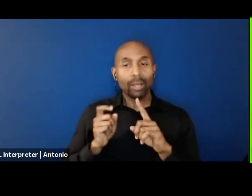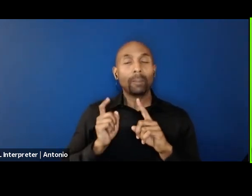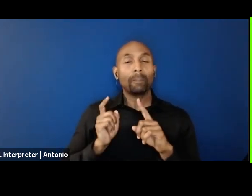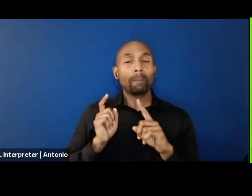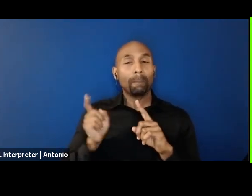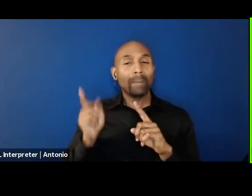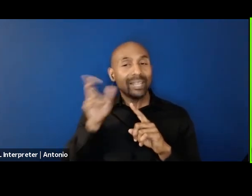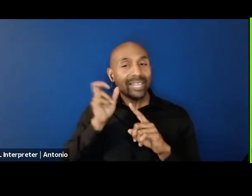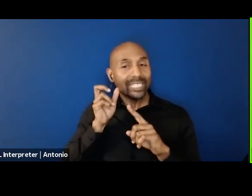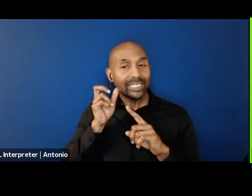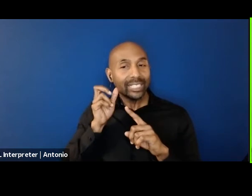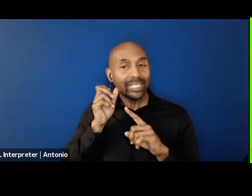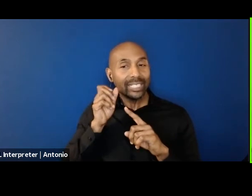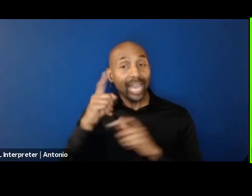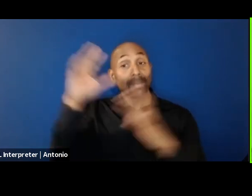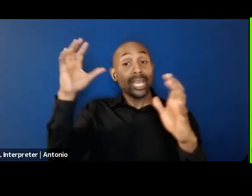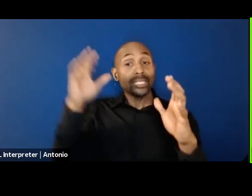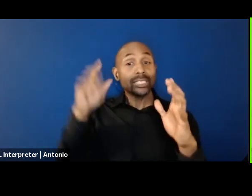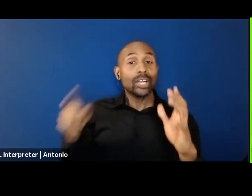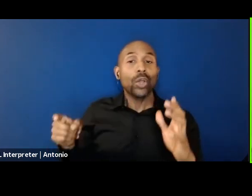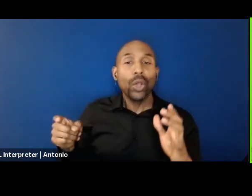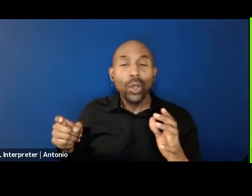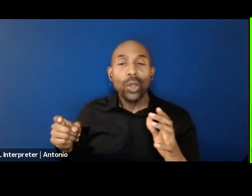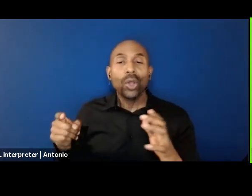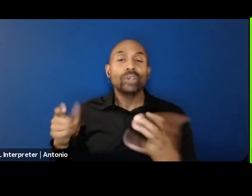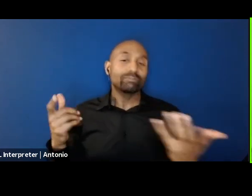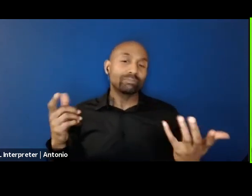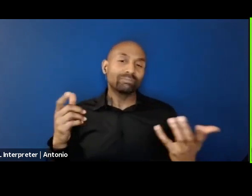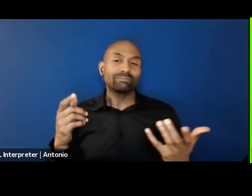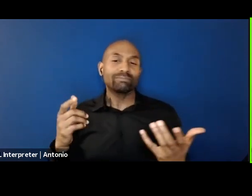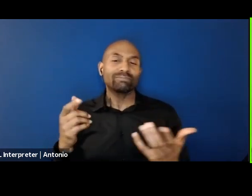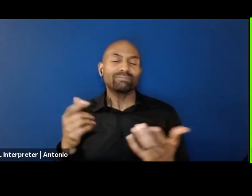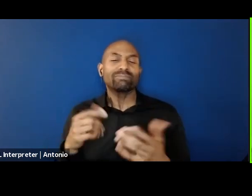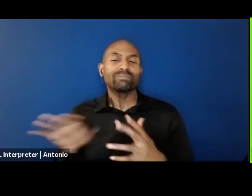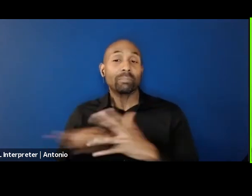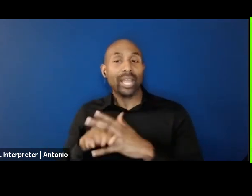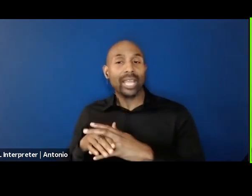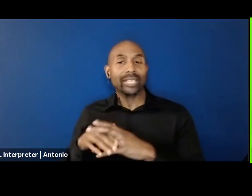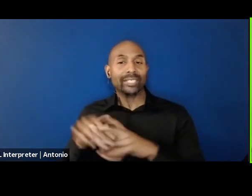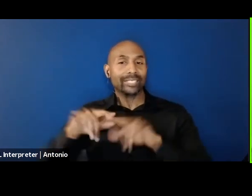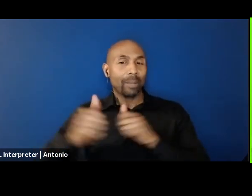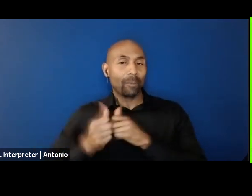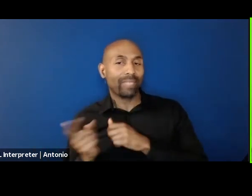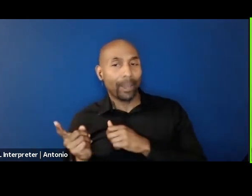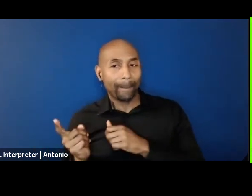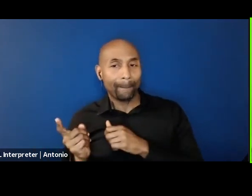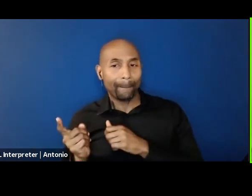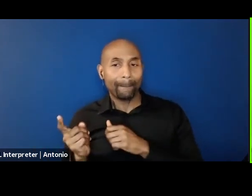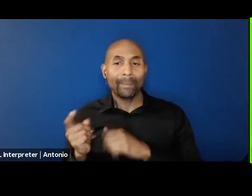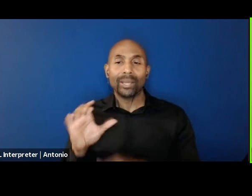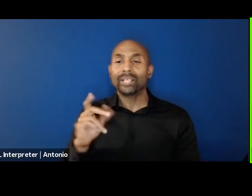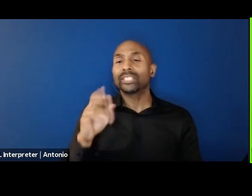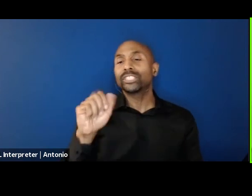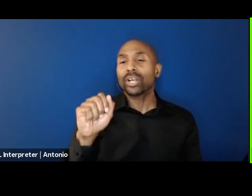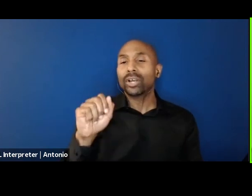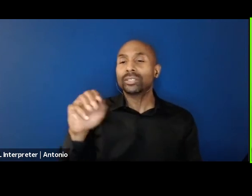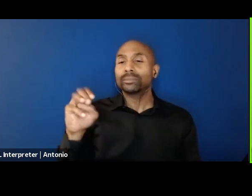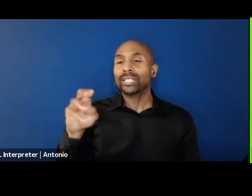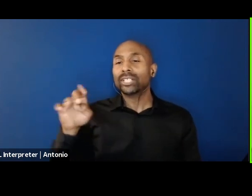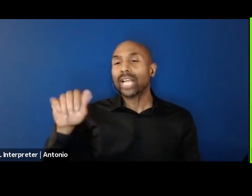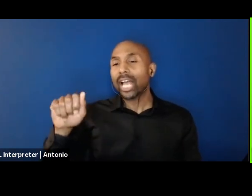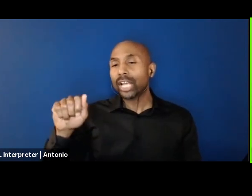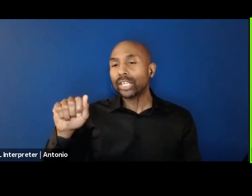lead baritone, flute, soprano, and baritone solos, coming to you through some of these same above stated frequencies,